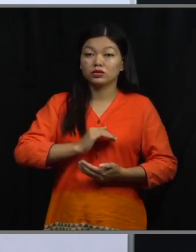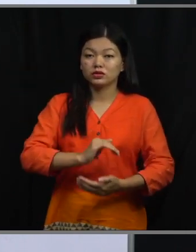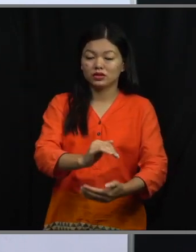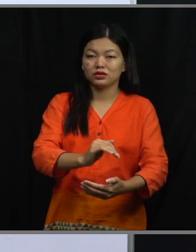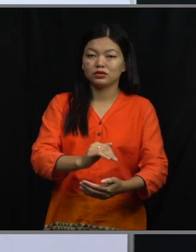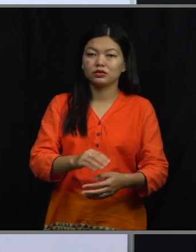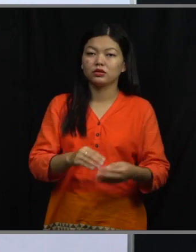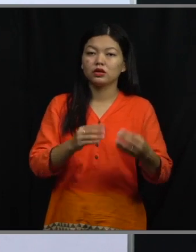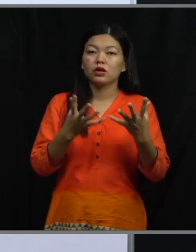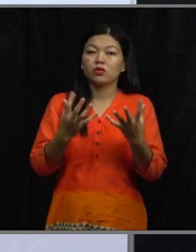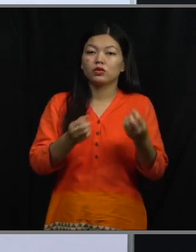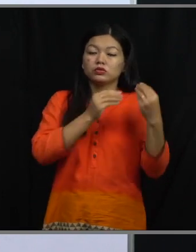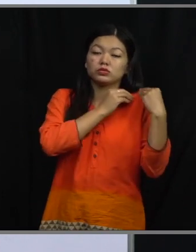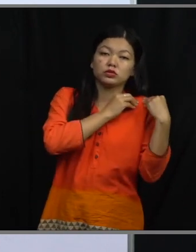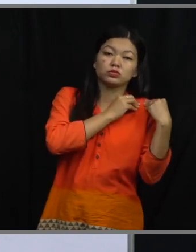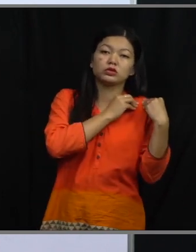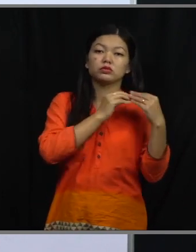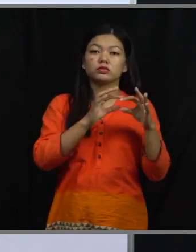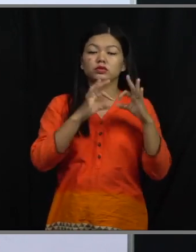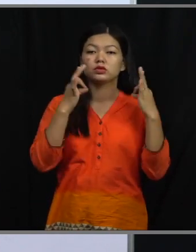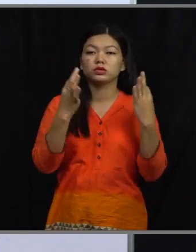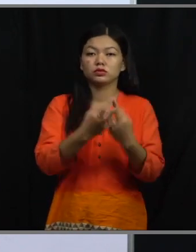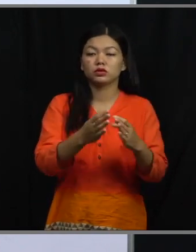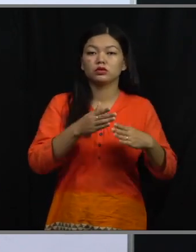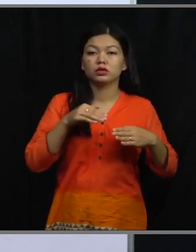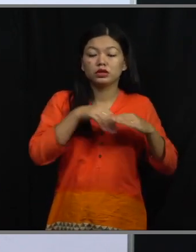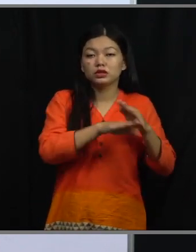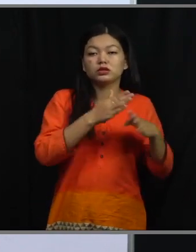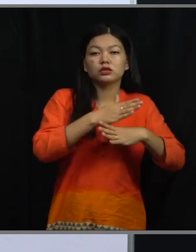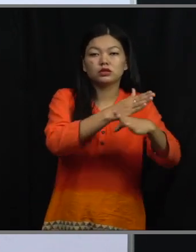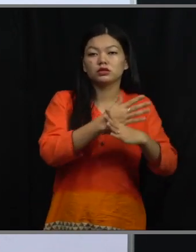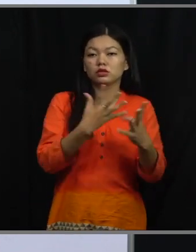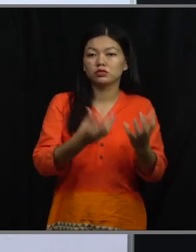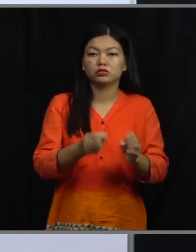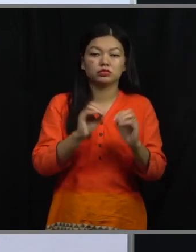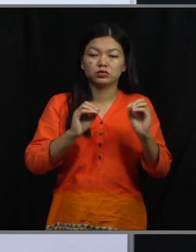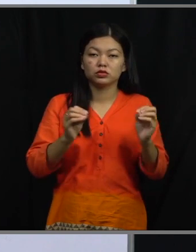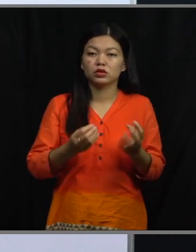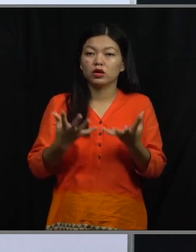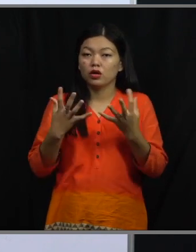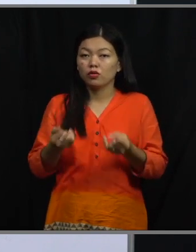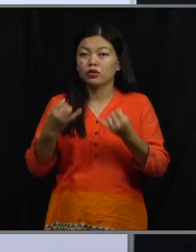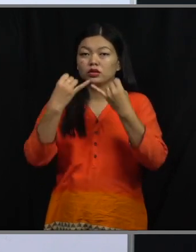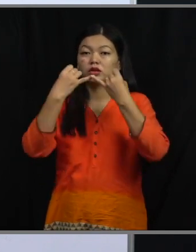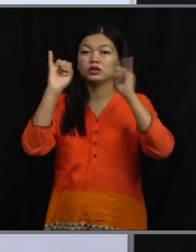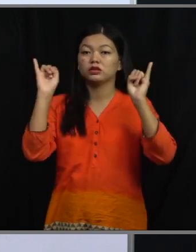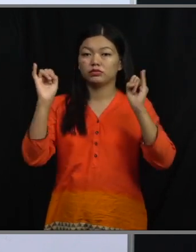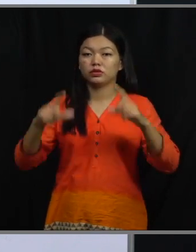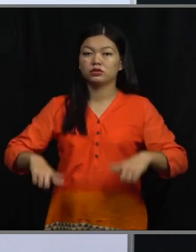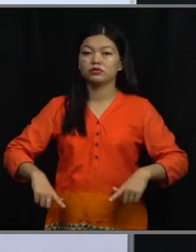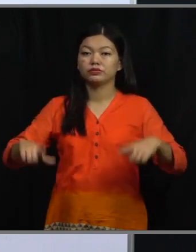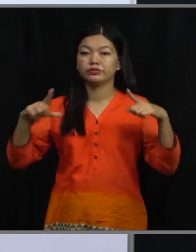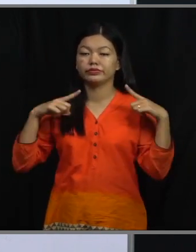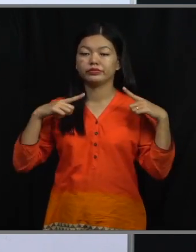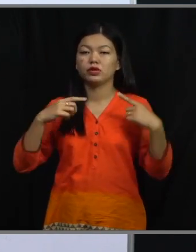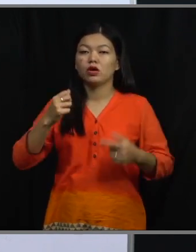So they also want to live an independent life, okay, and they want to run their family on their own. They want to make